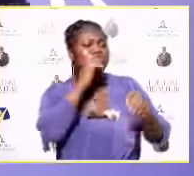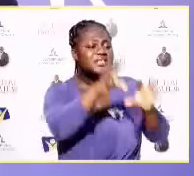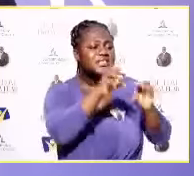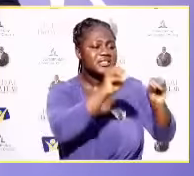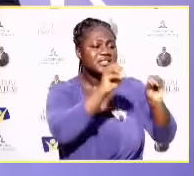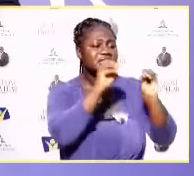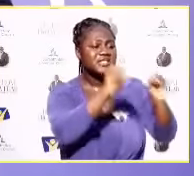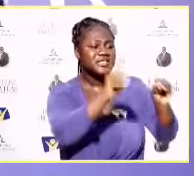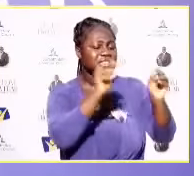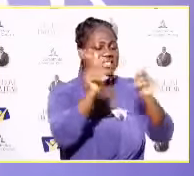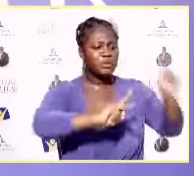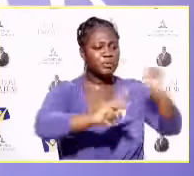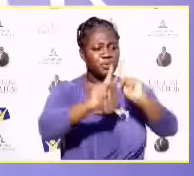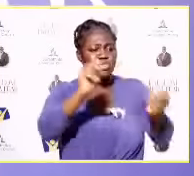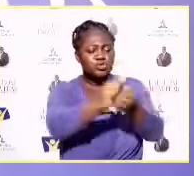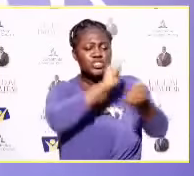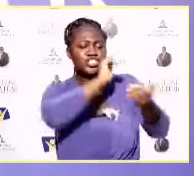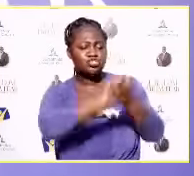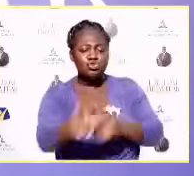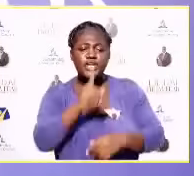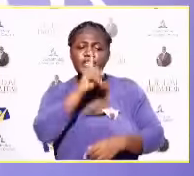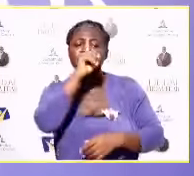to condemn the way of truth.